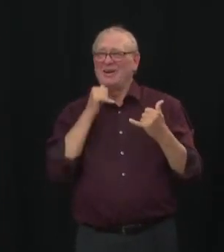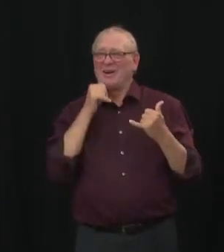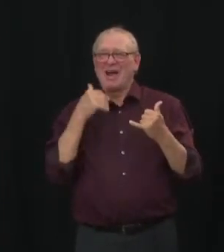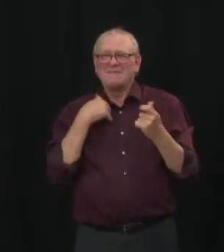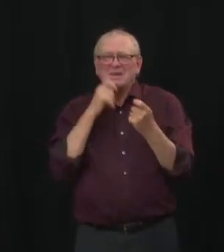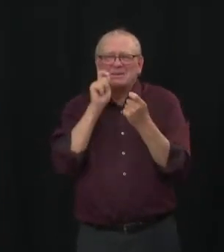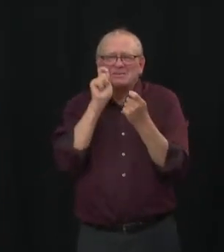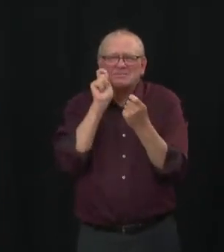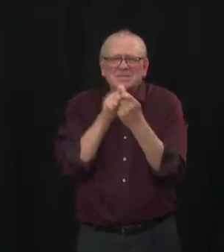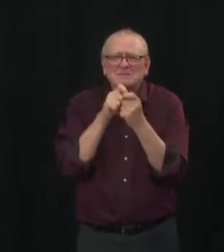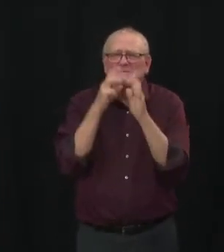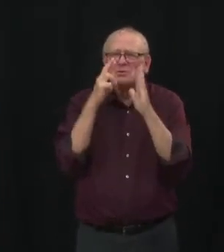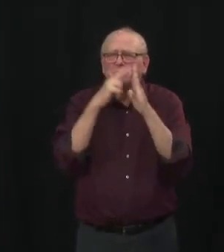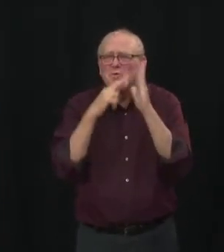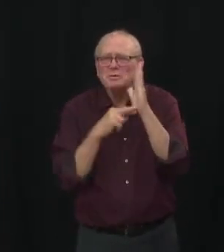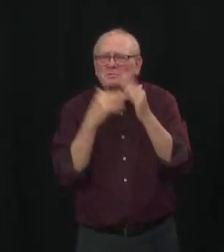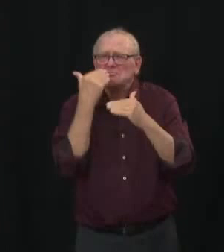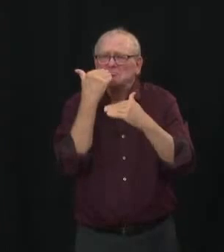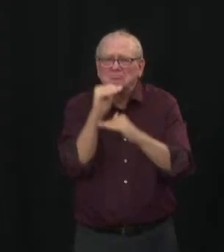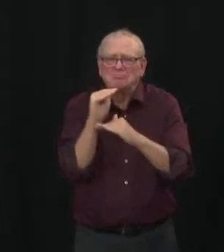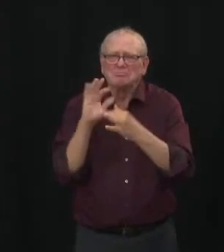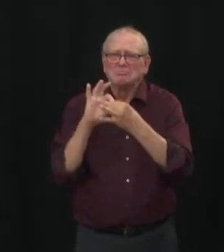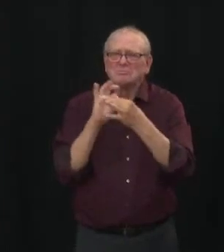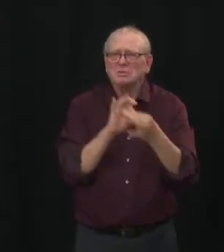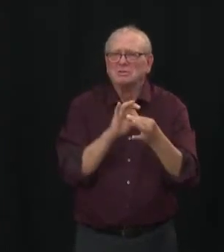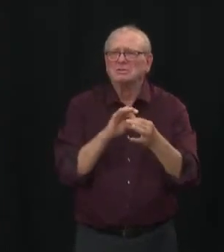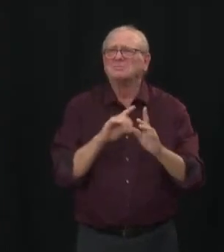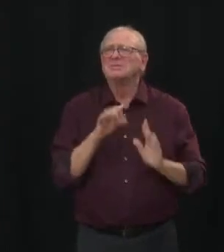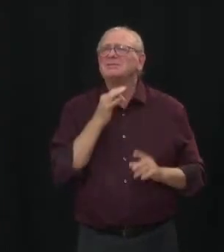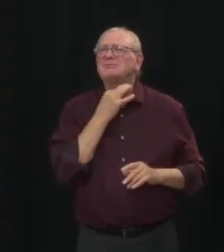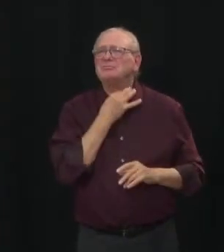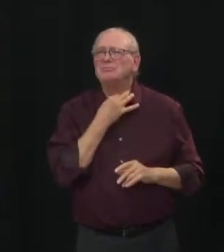advice to Albertans about gathering this Easter?